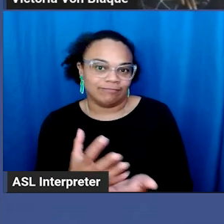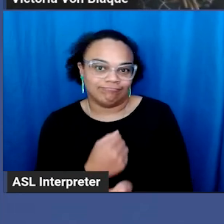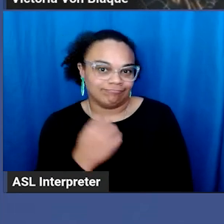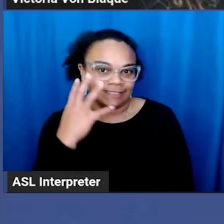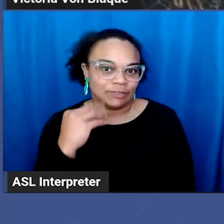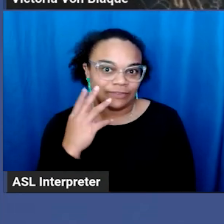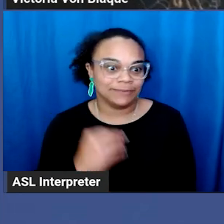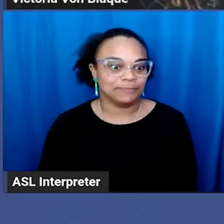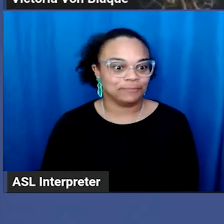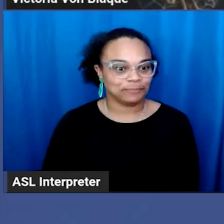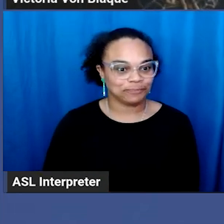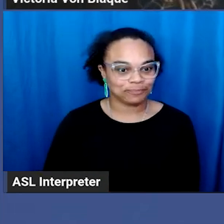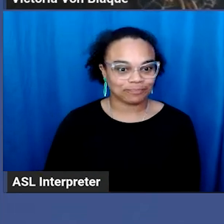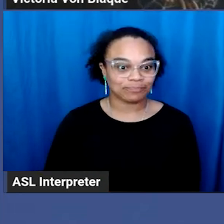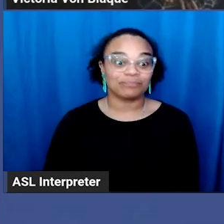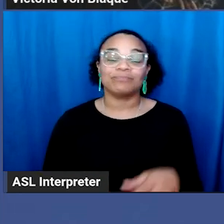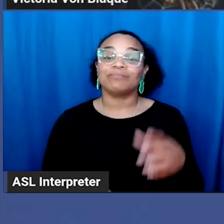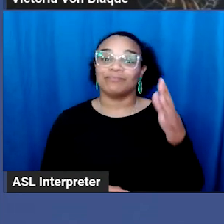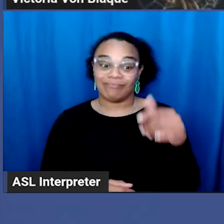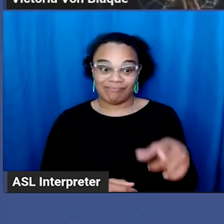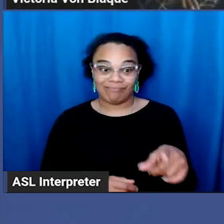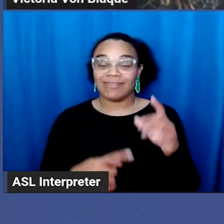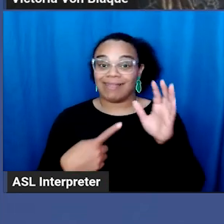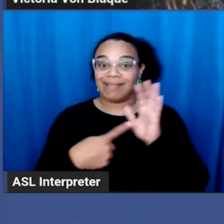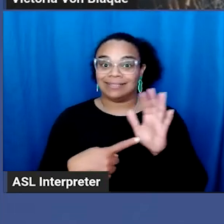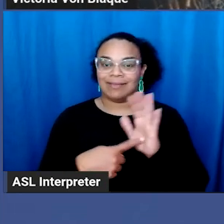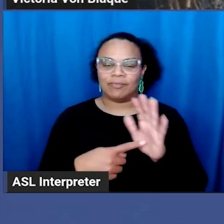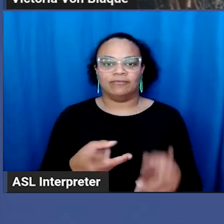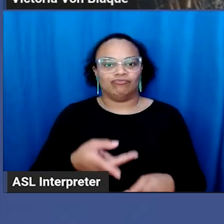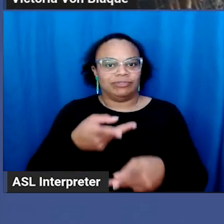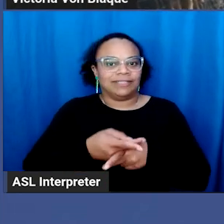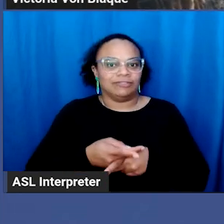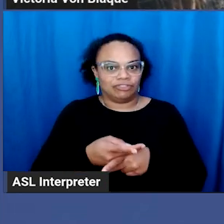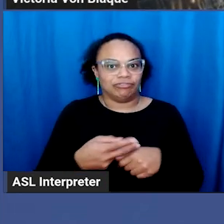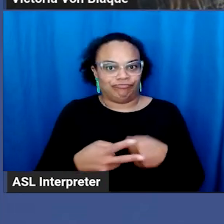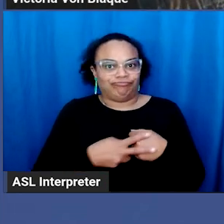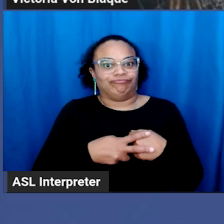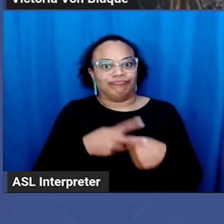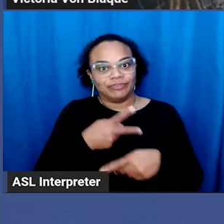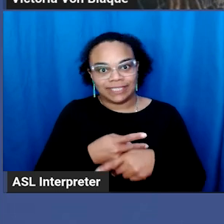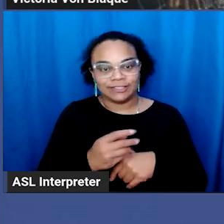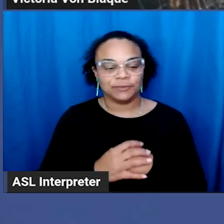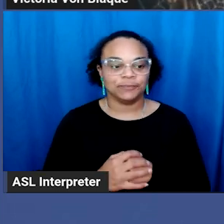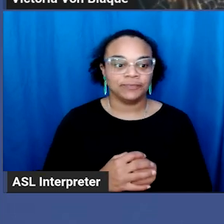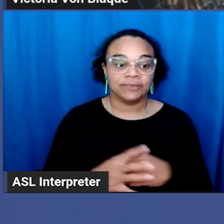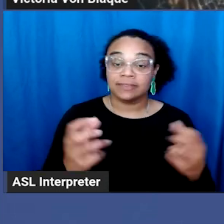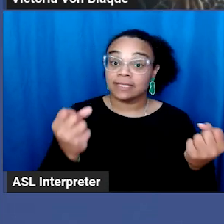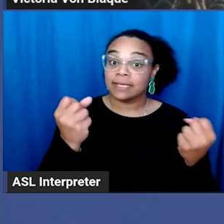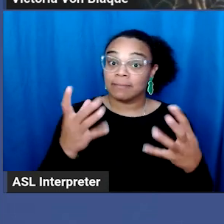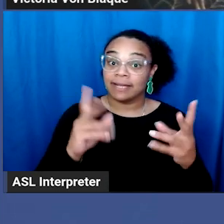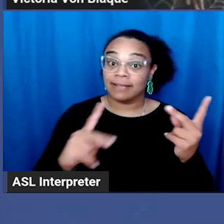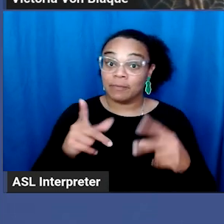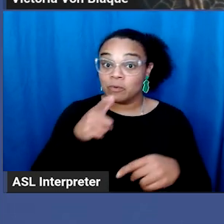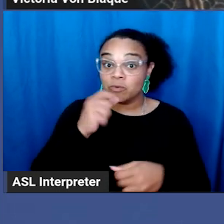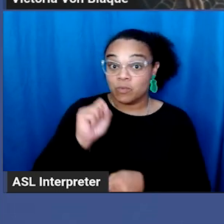And this is an example of retention. A lot of the people who